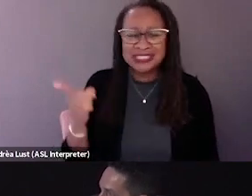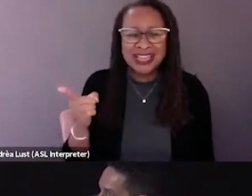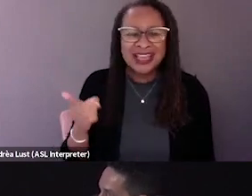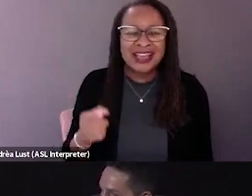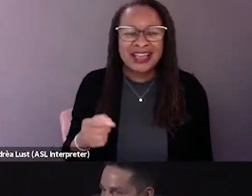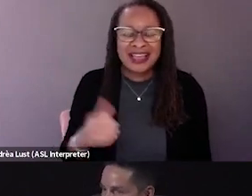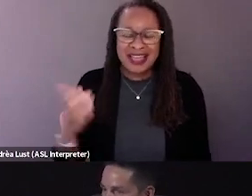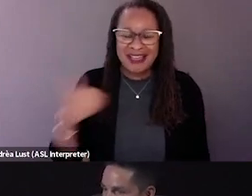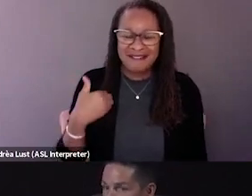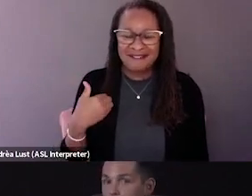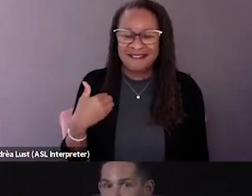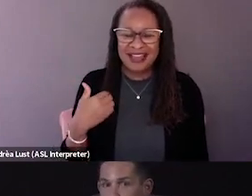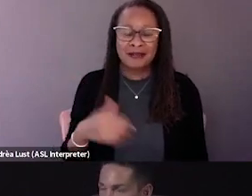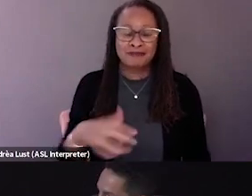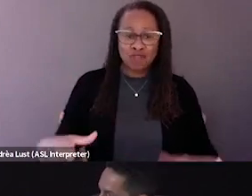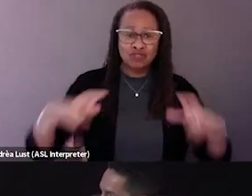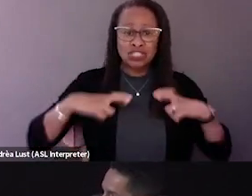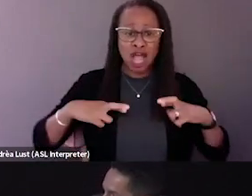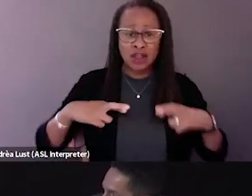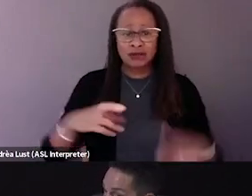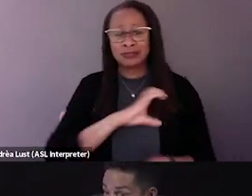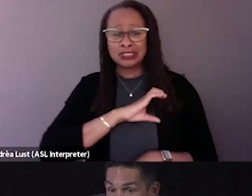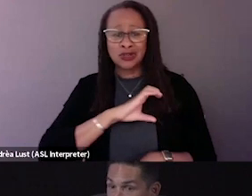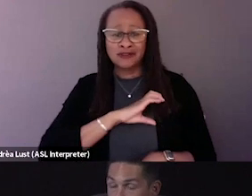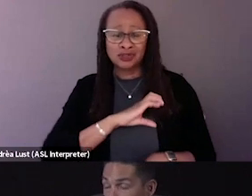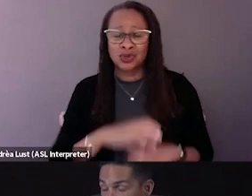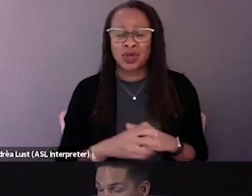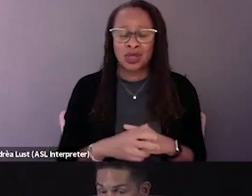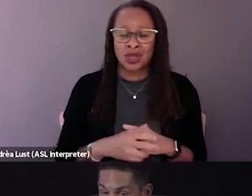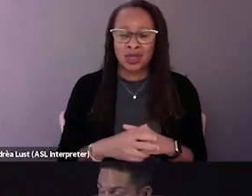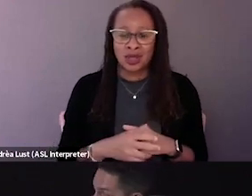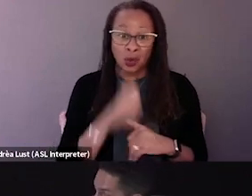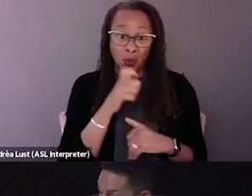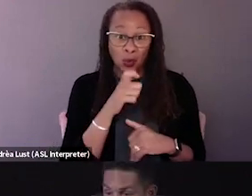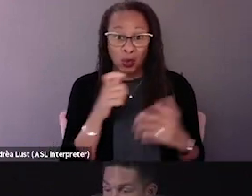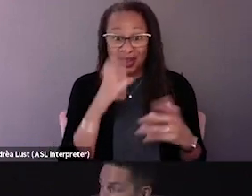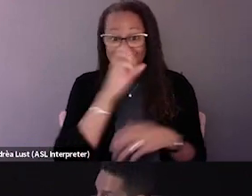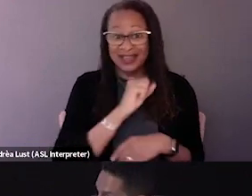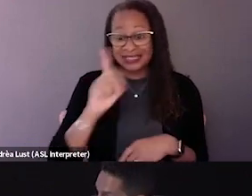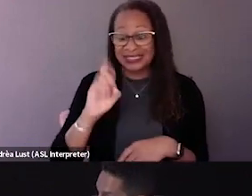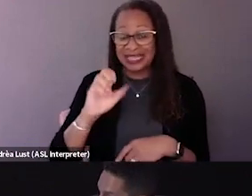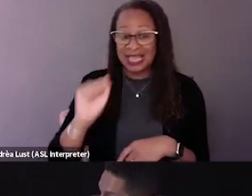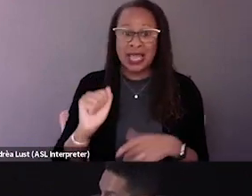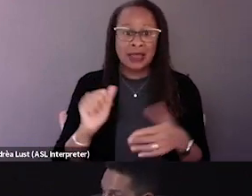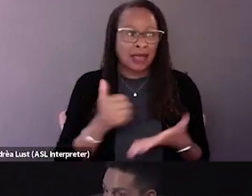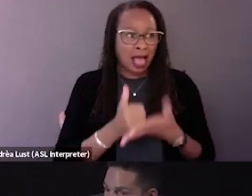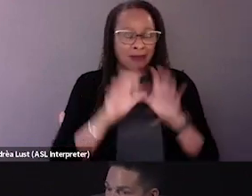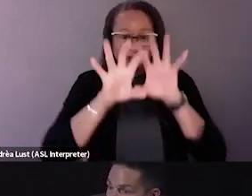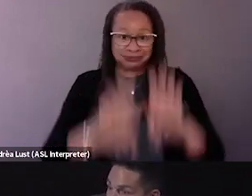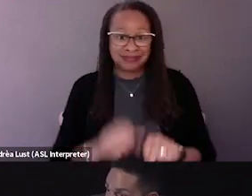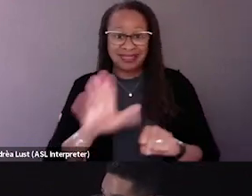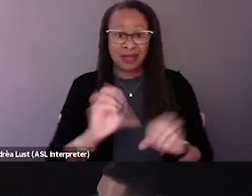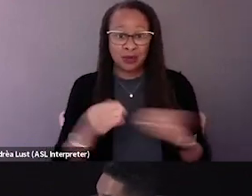have a retired law enforcement officer who, presumably as a DEA agent, he helped dismantle these organizations. Was